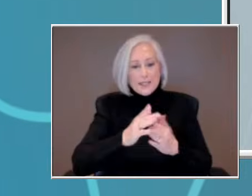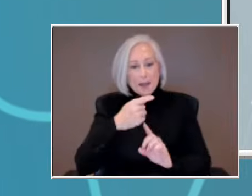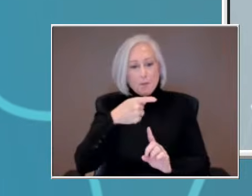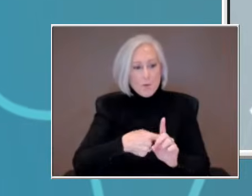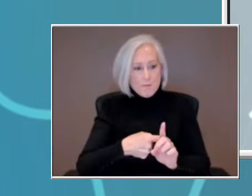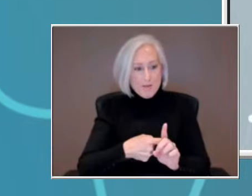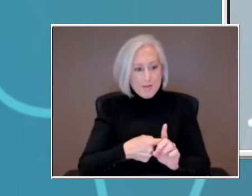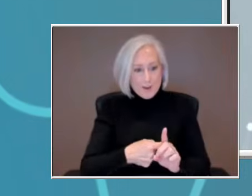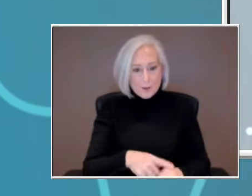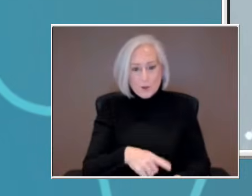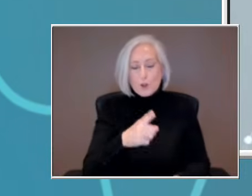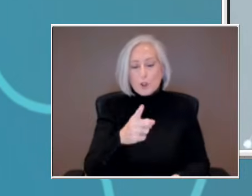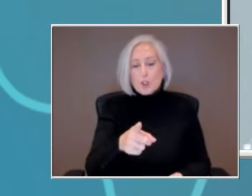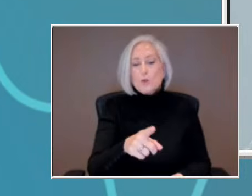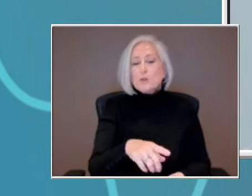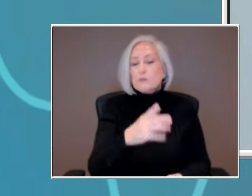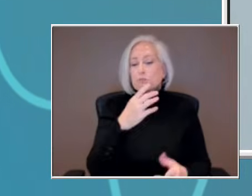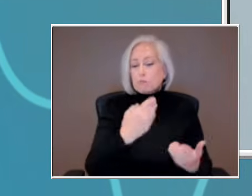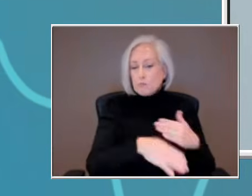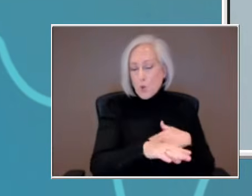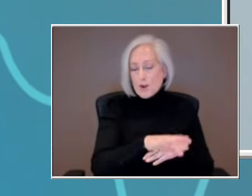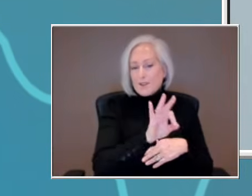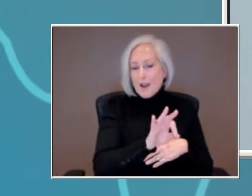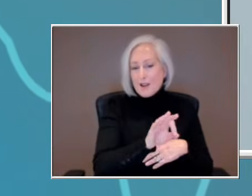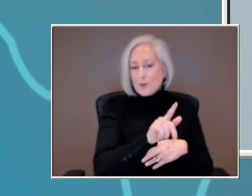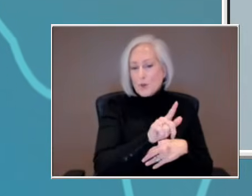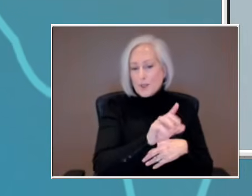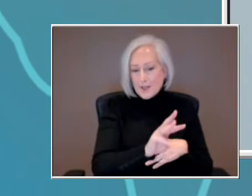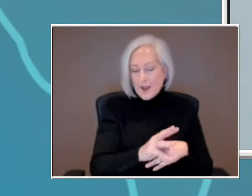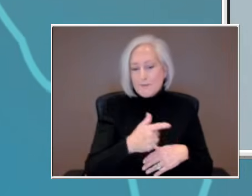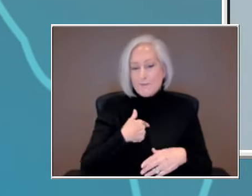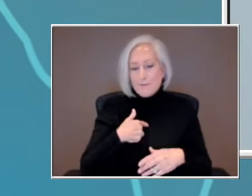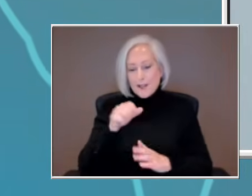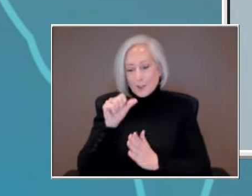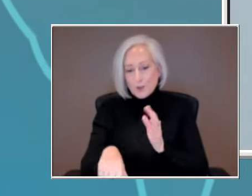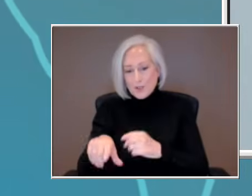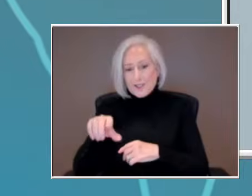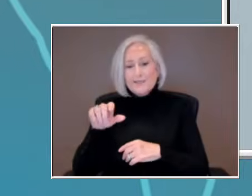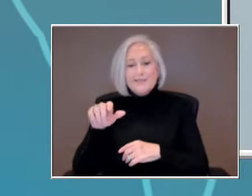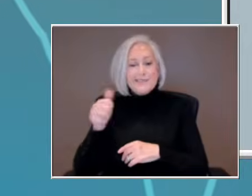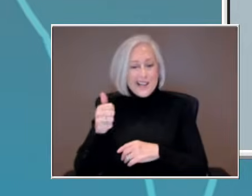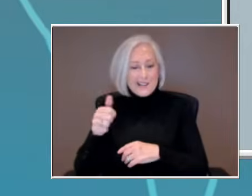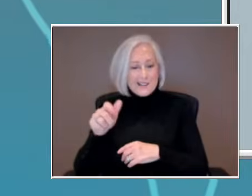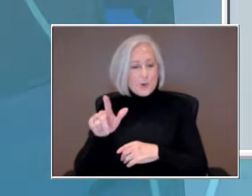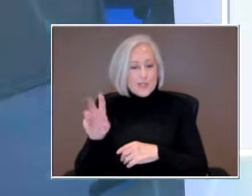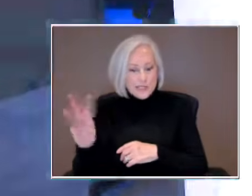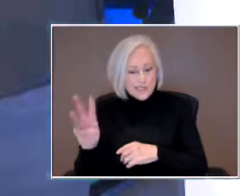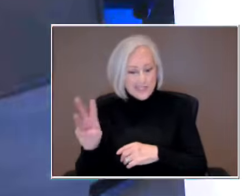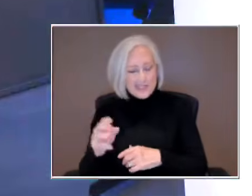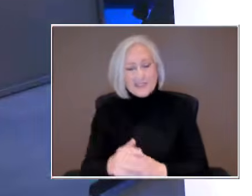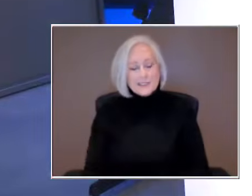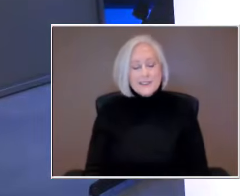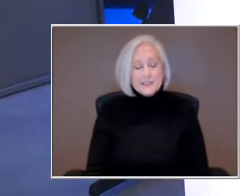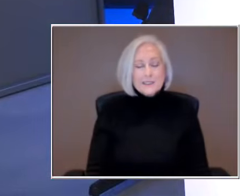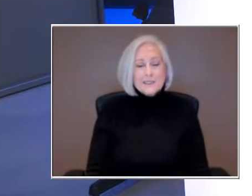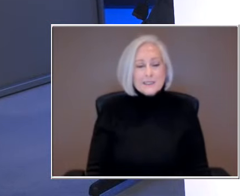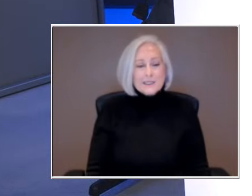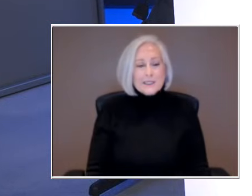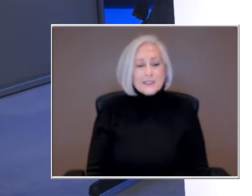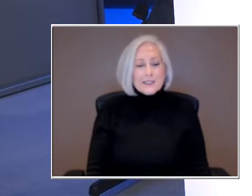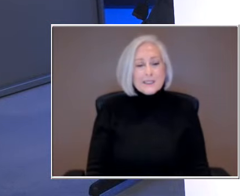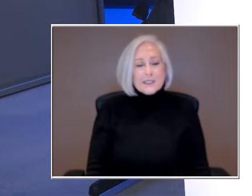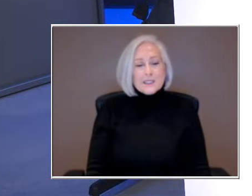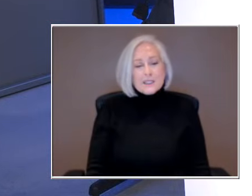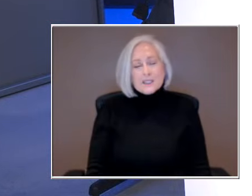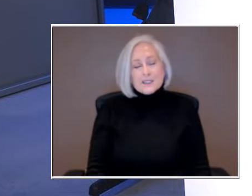10/26. So it all came all at the same time, basically. And so that, yeah. But